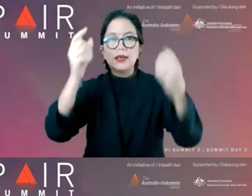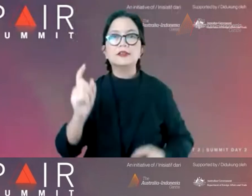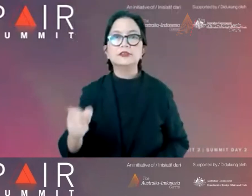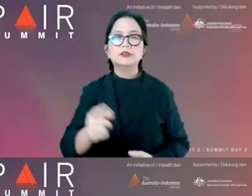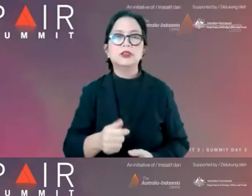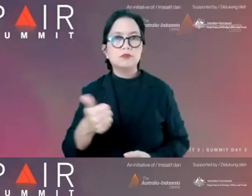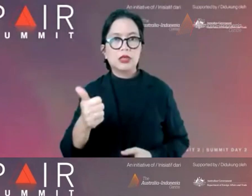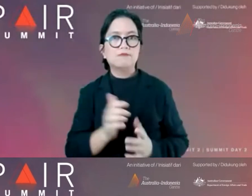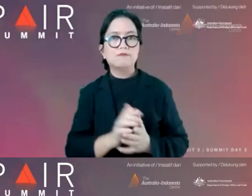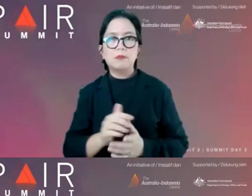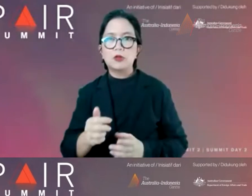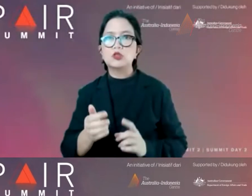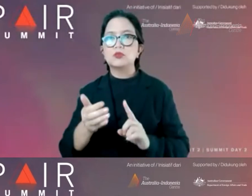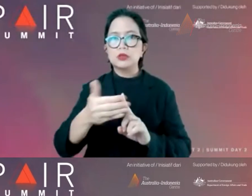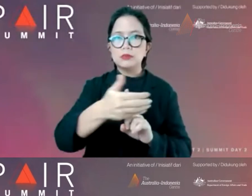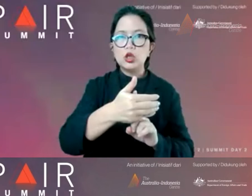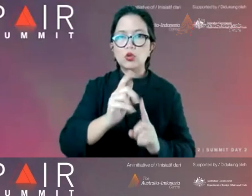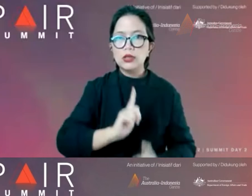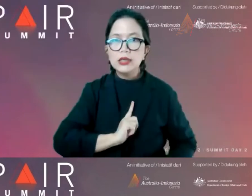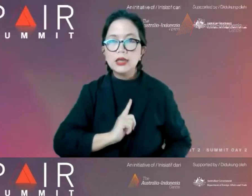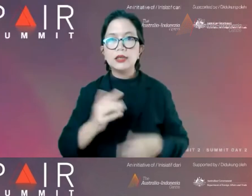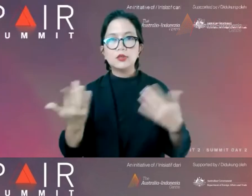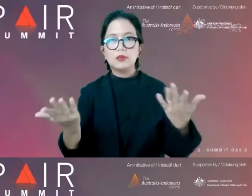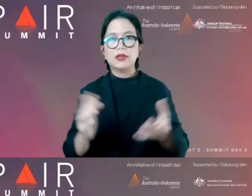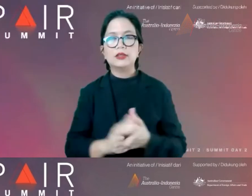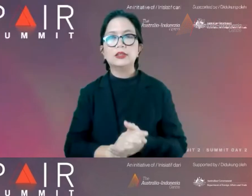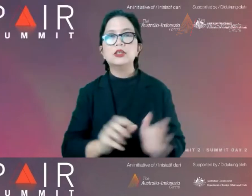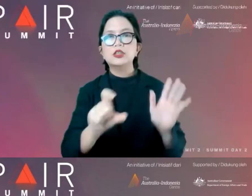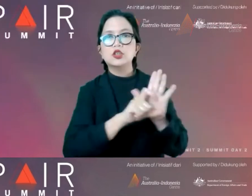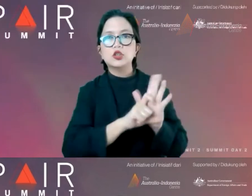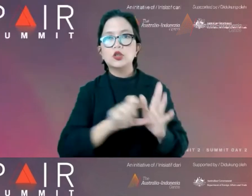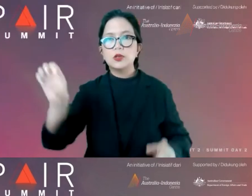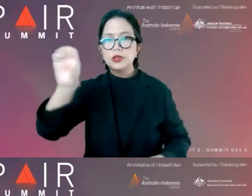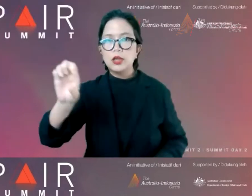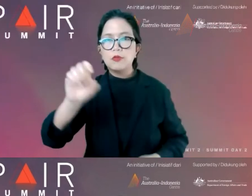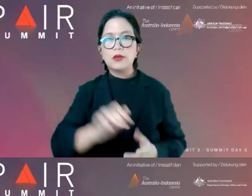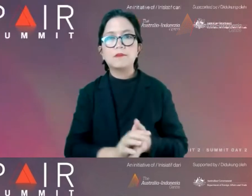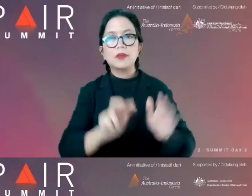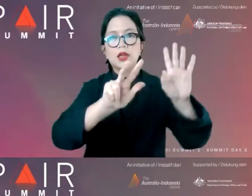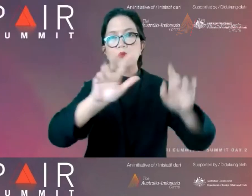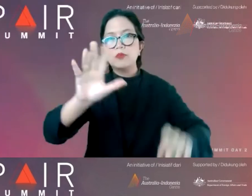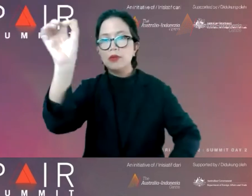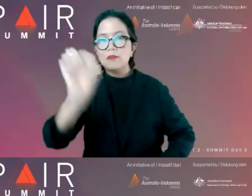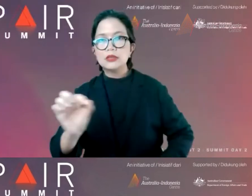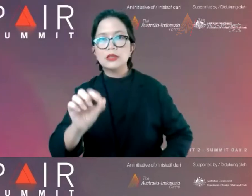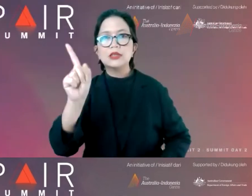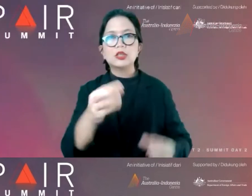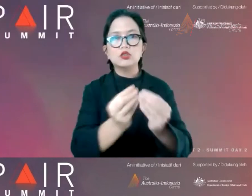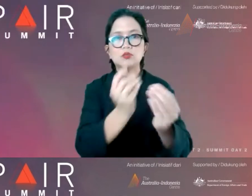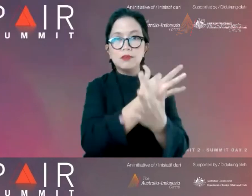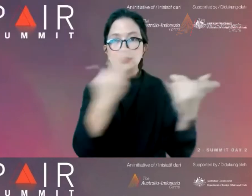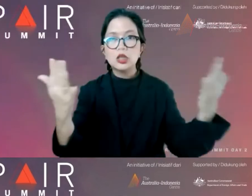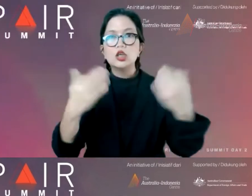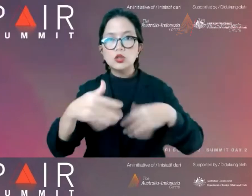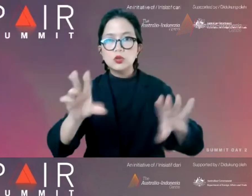in Europe, where people 85% of the population has been vaccinated, but number of cases has been